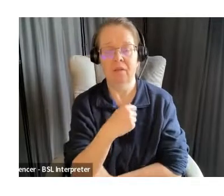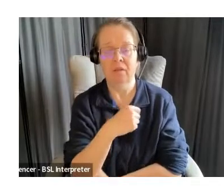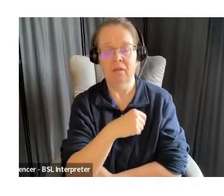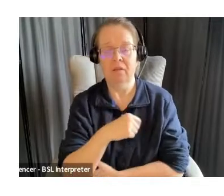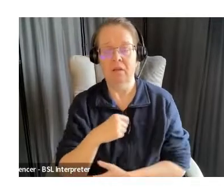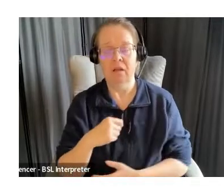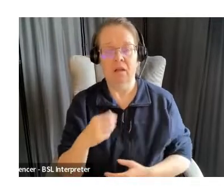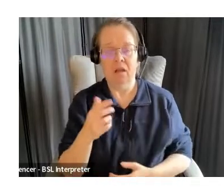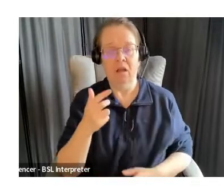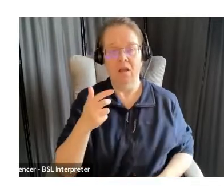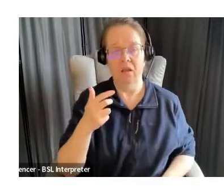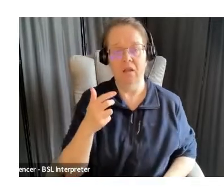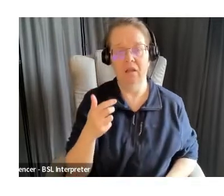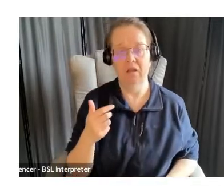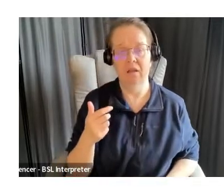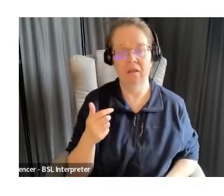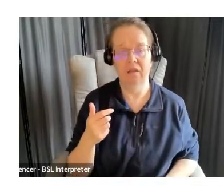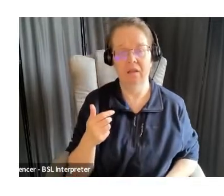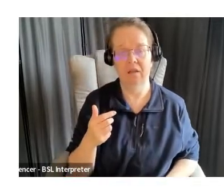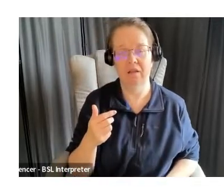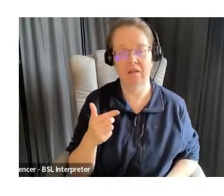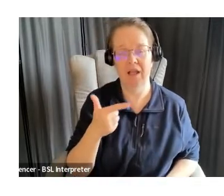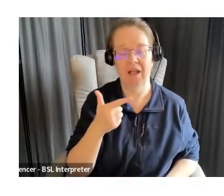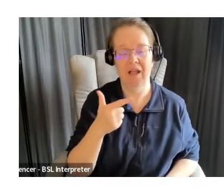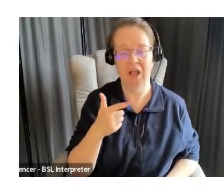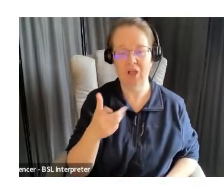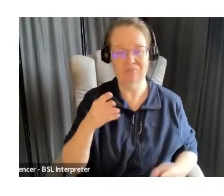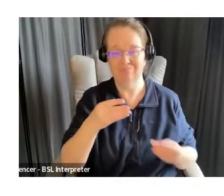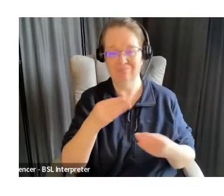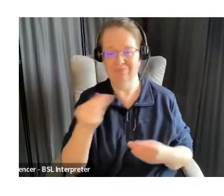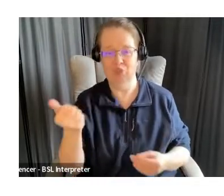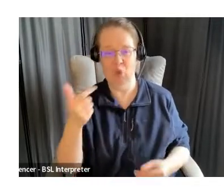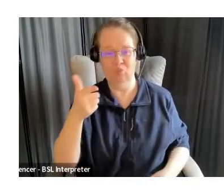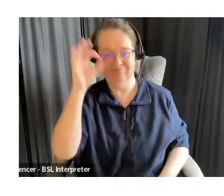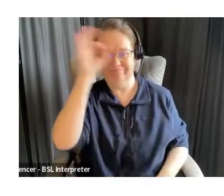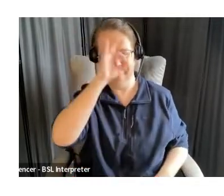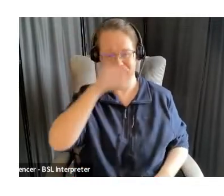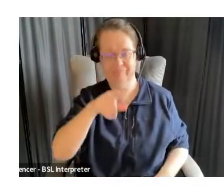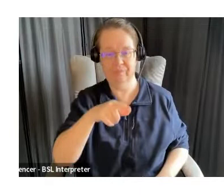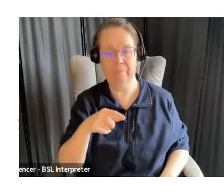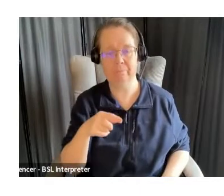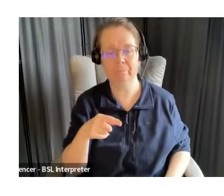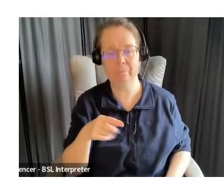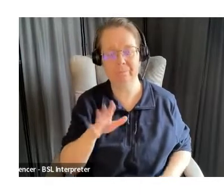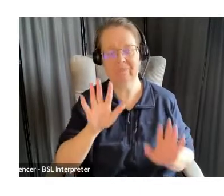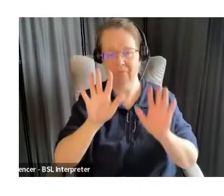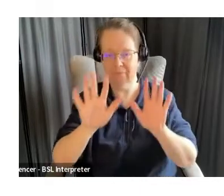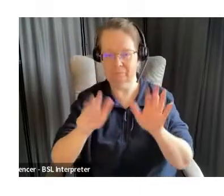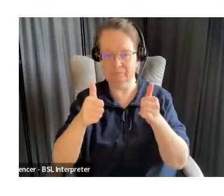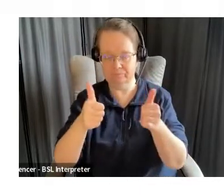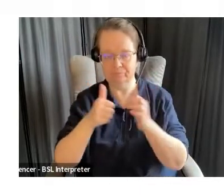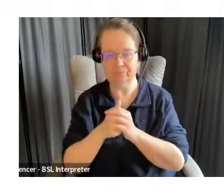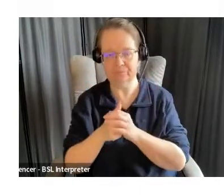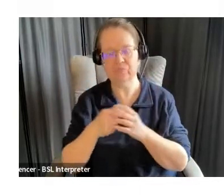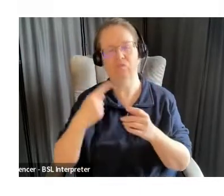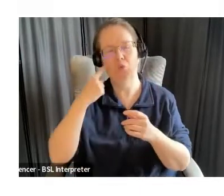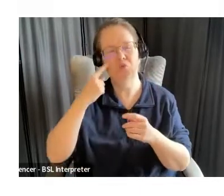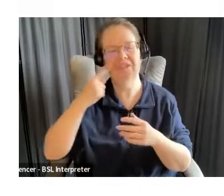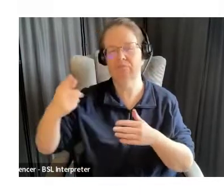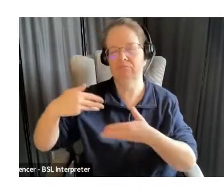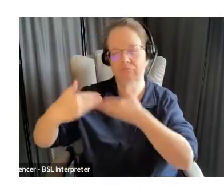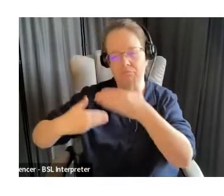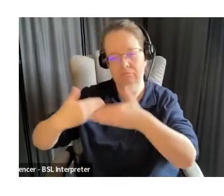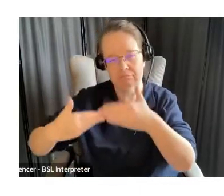88% not confident and not having a clue. So let's see where we get to as we run through